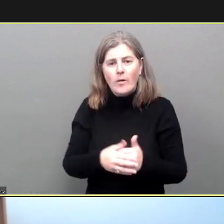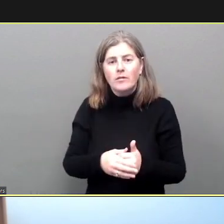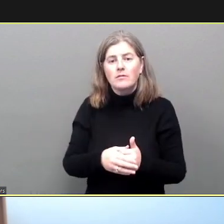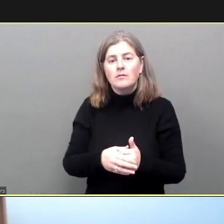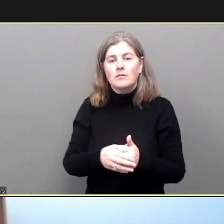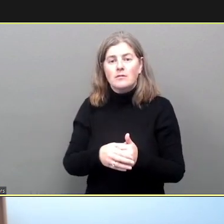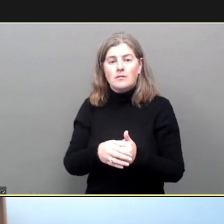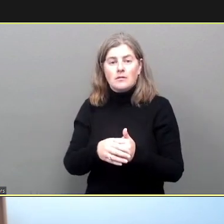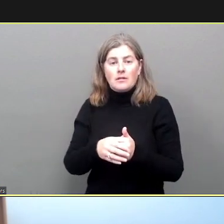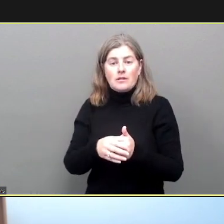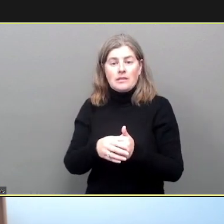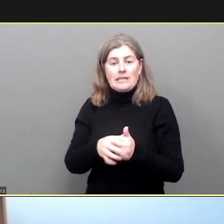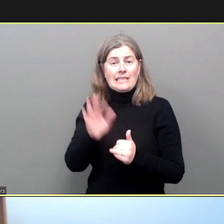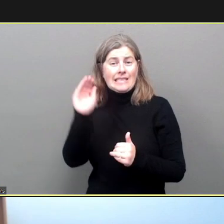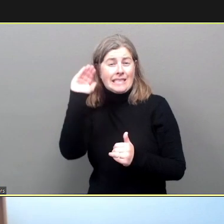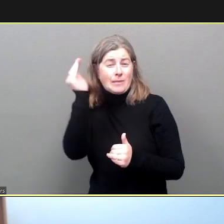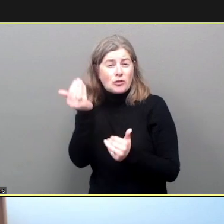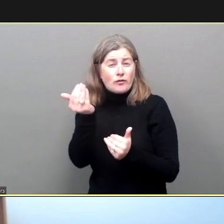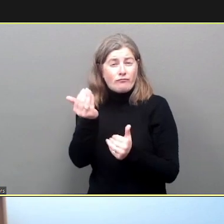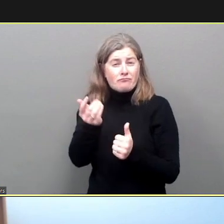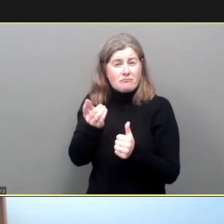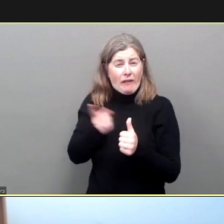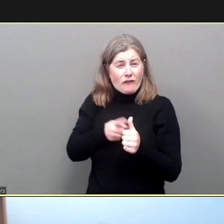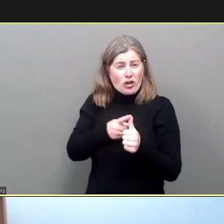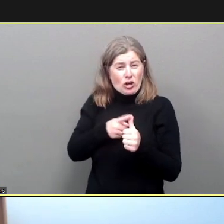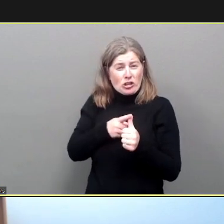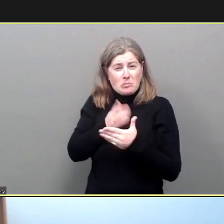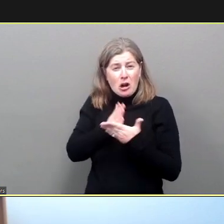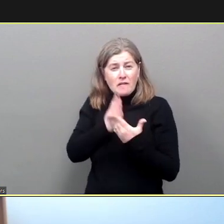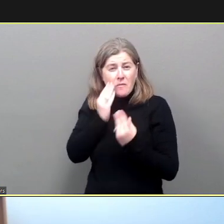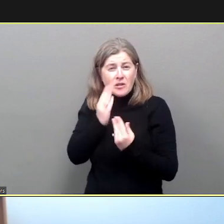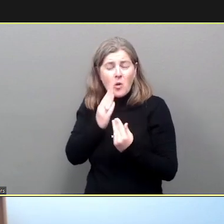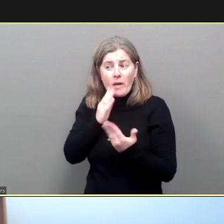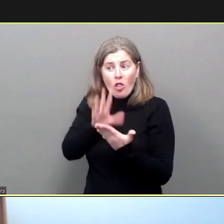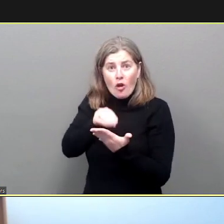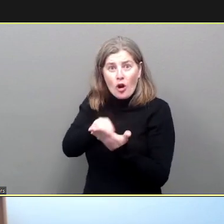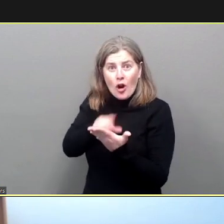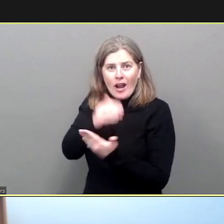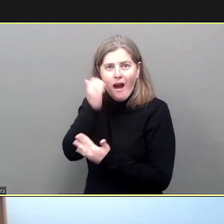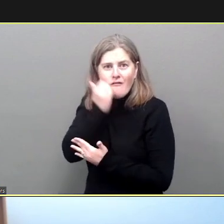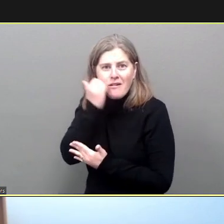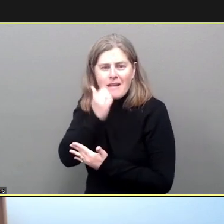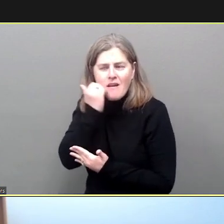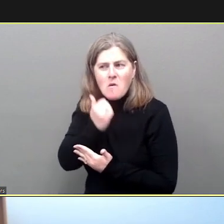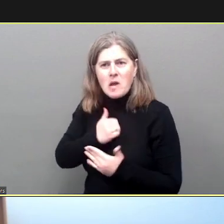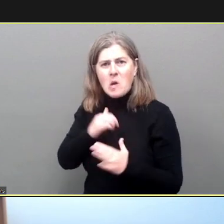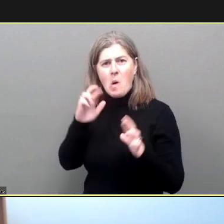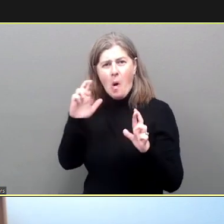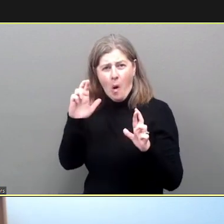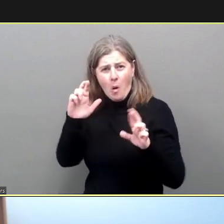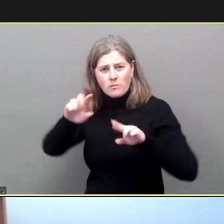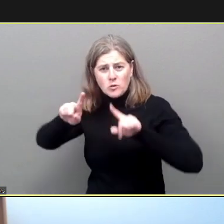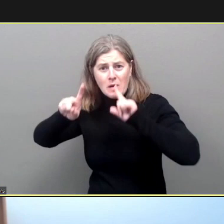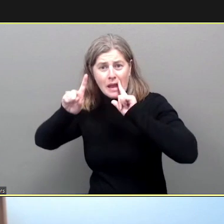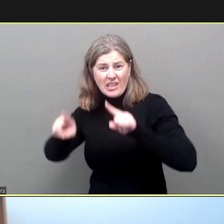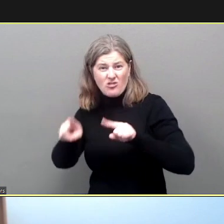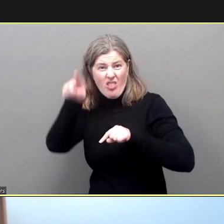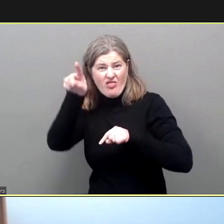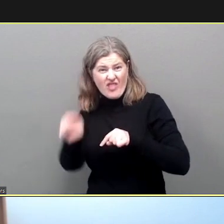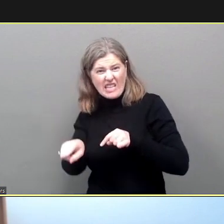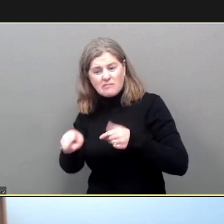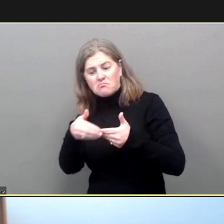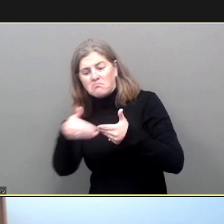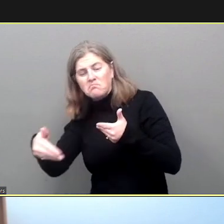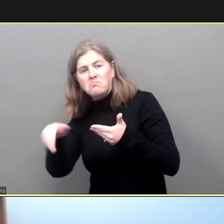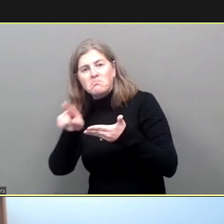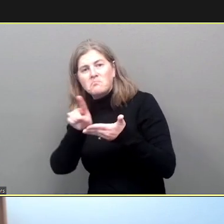emerging information, we learn about it daily, and we expect to answer many of these questions over the next few